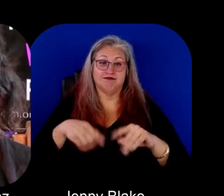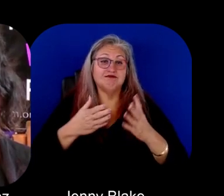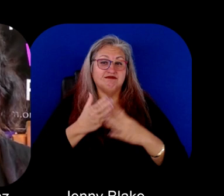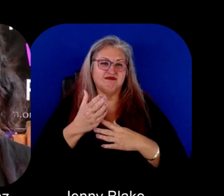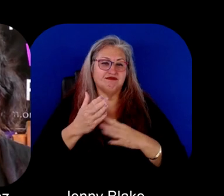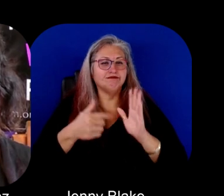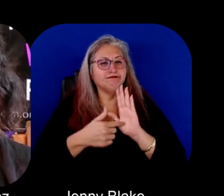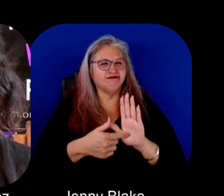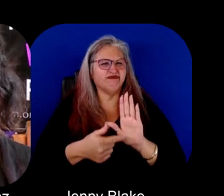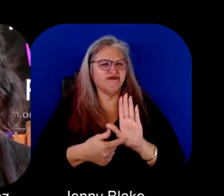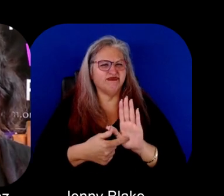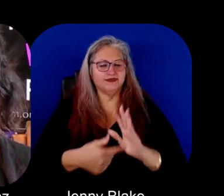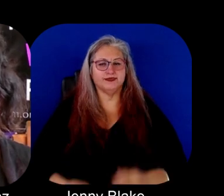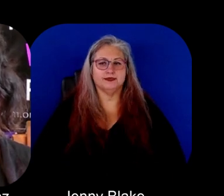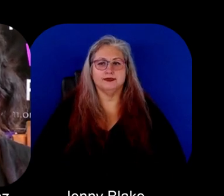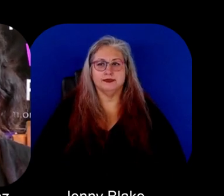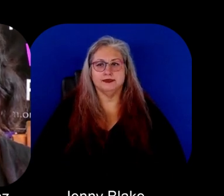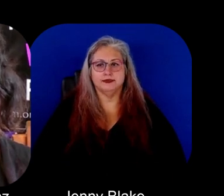going through.